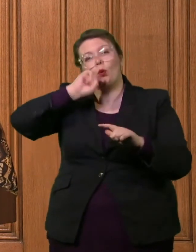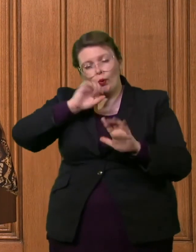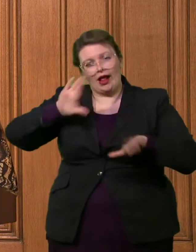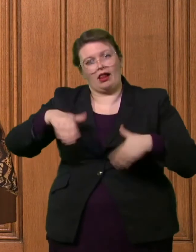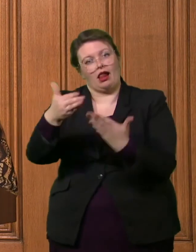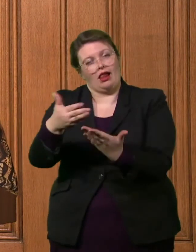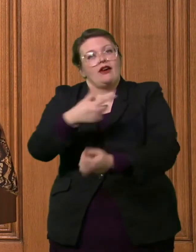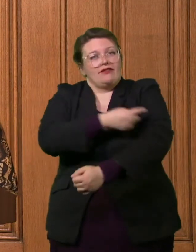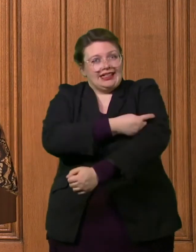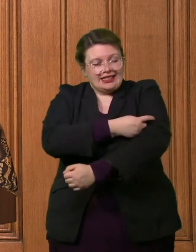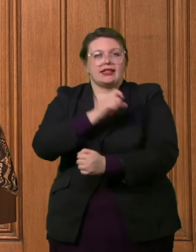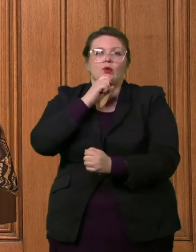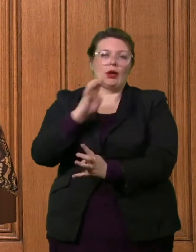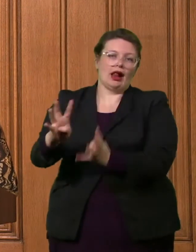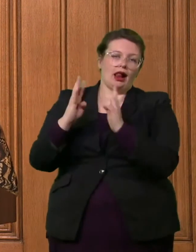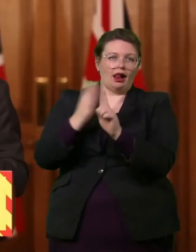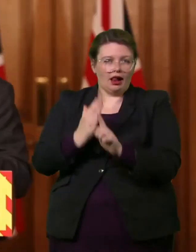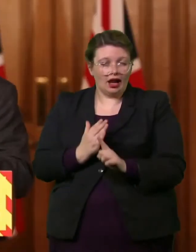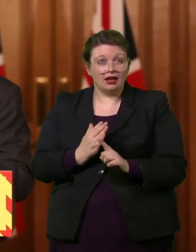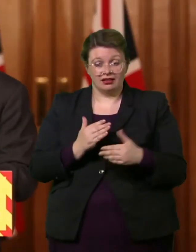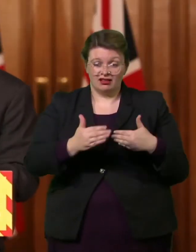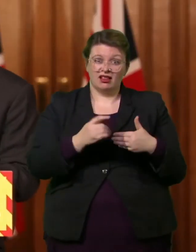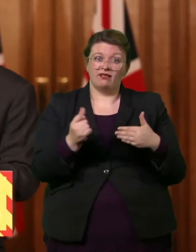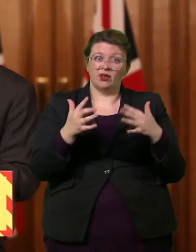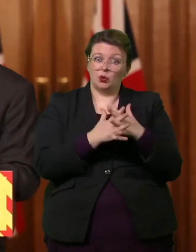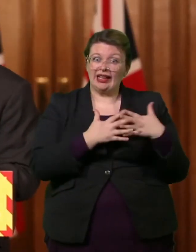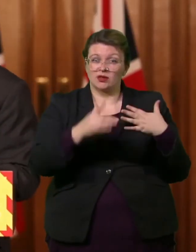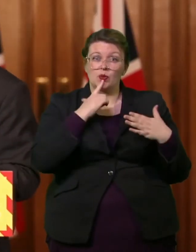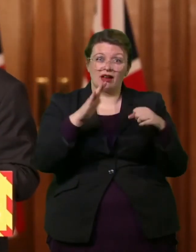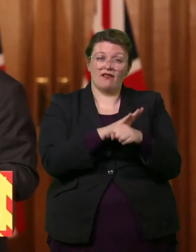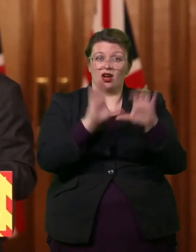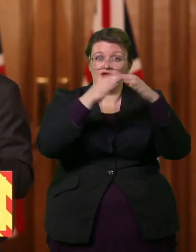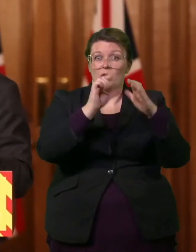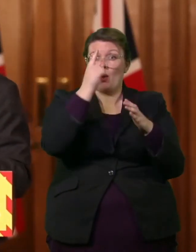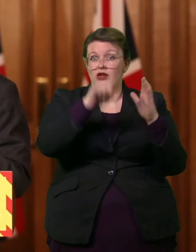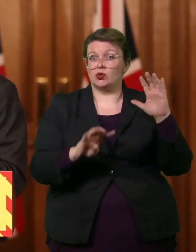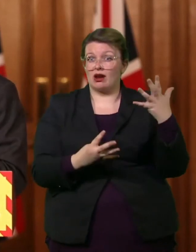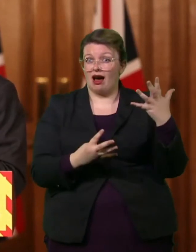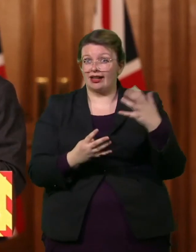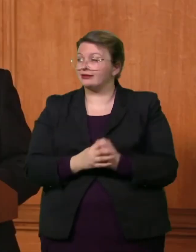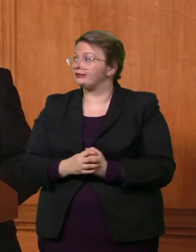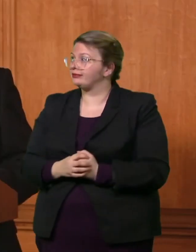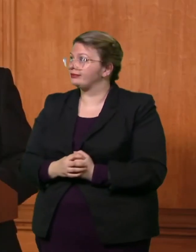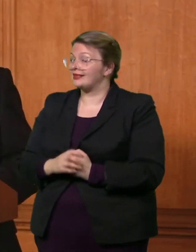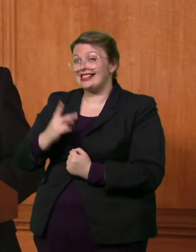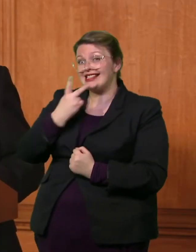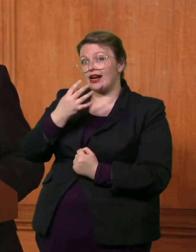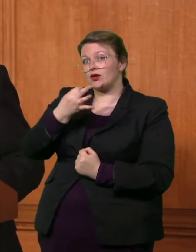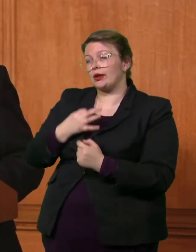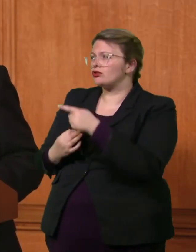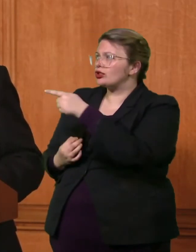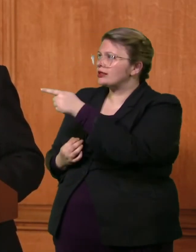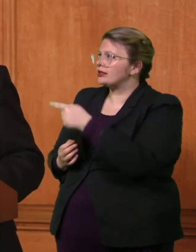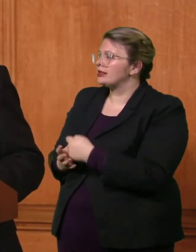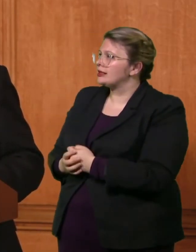9 over the coming weeks. Thanks very much. And on your second question, JVT. Yeah, thank you. Yes is